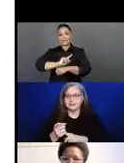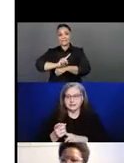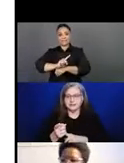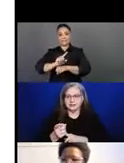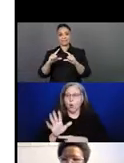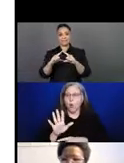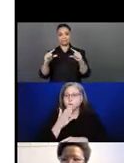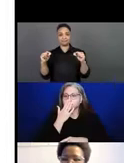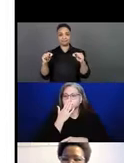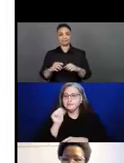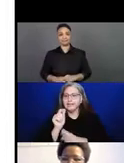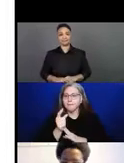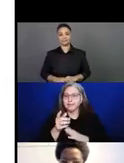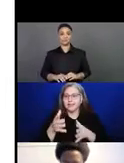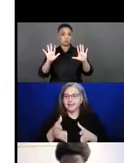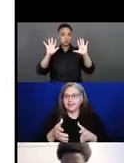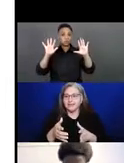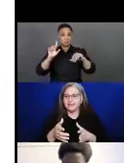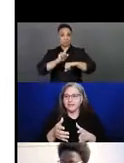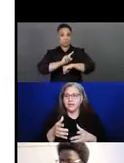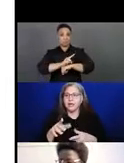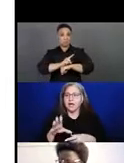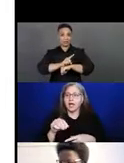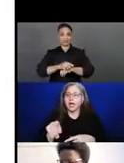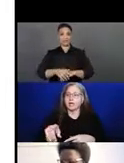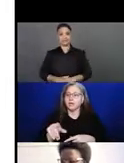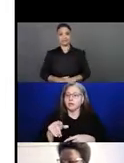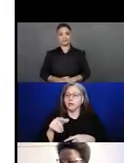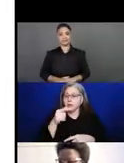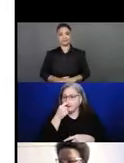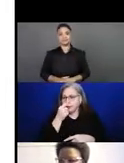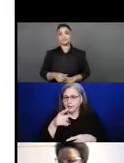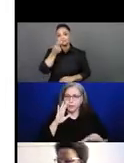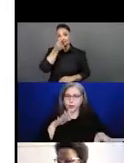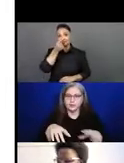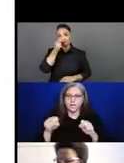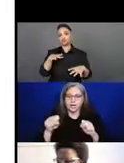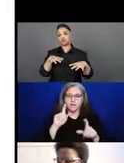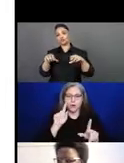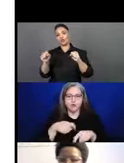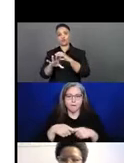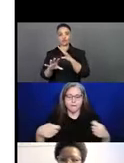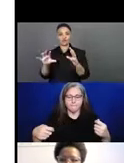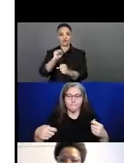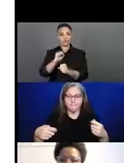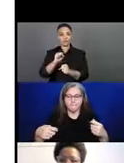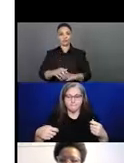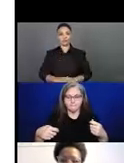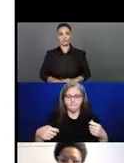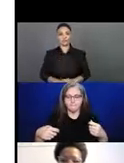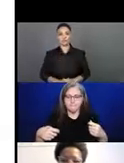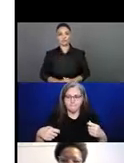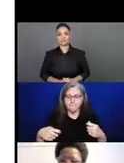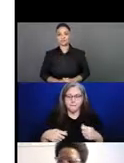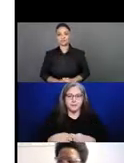or 10 minutes left, and Betty will take over to wrap up. Okay.